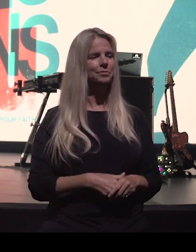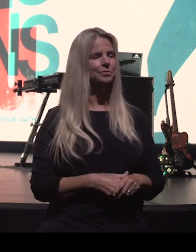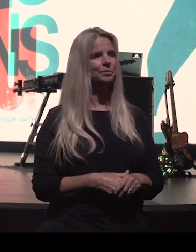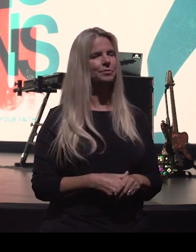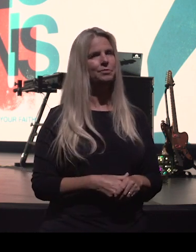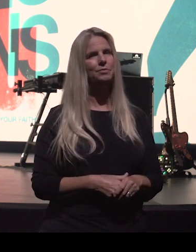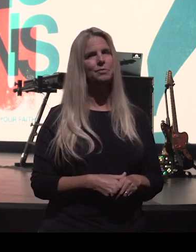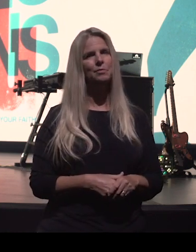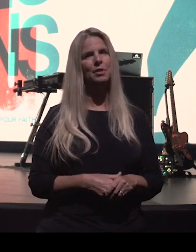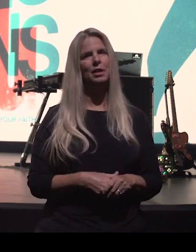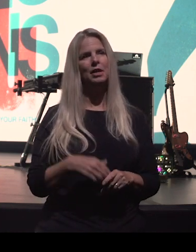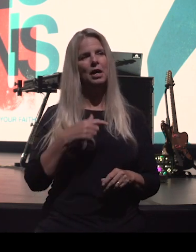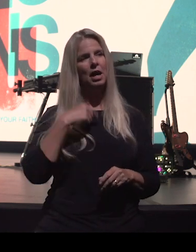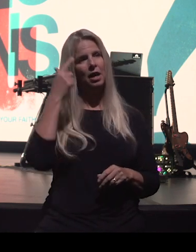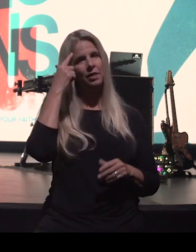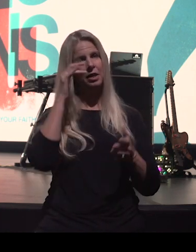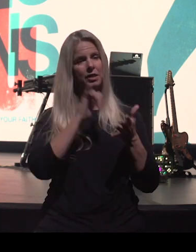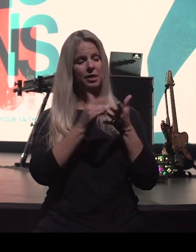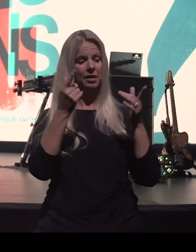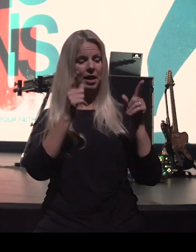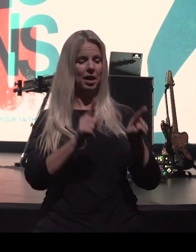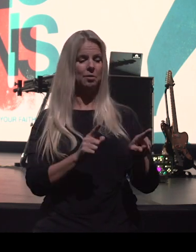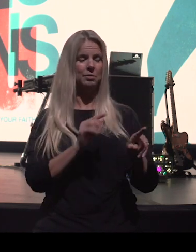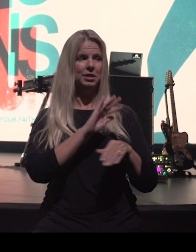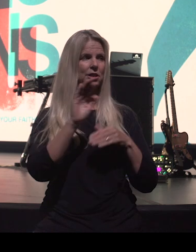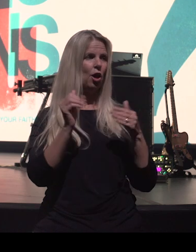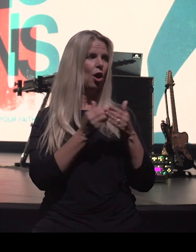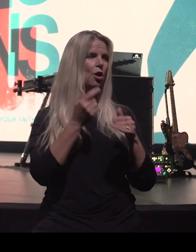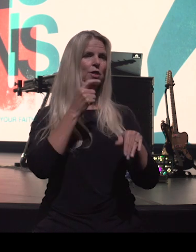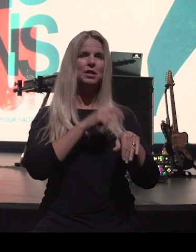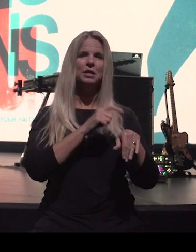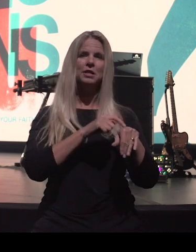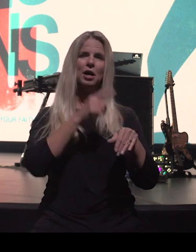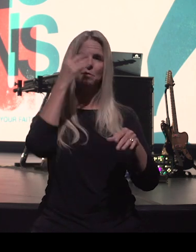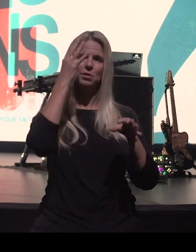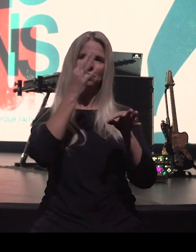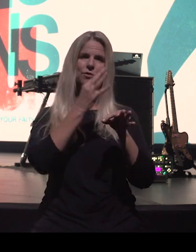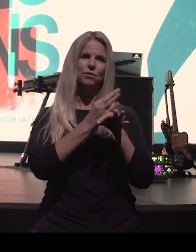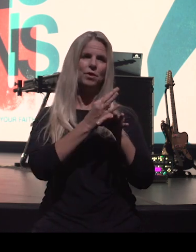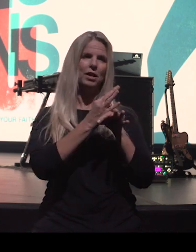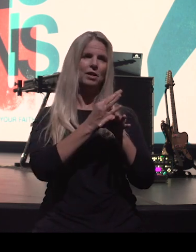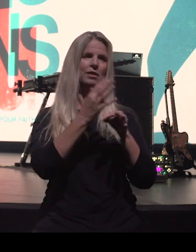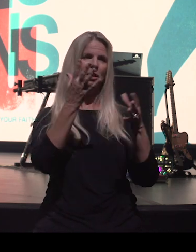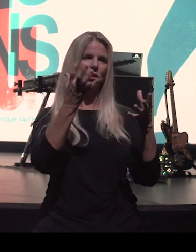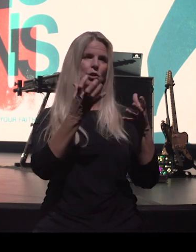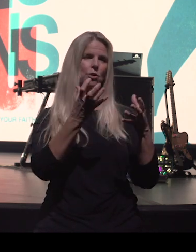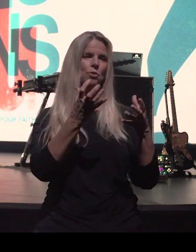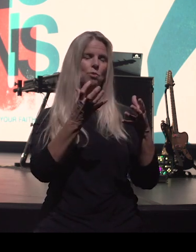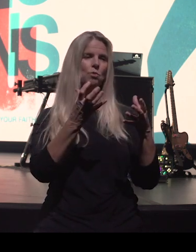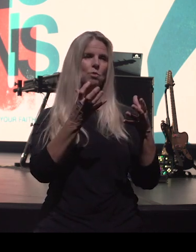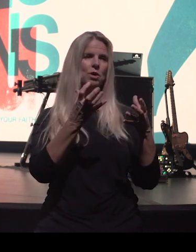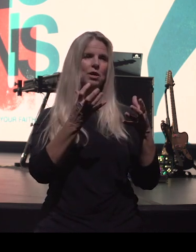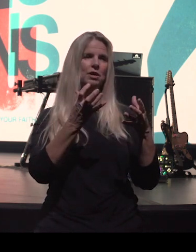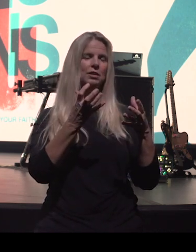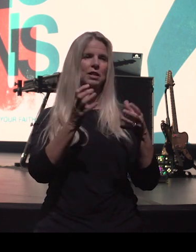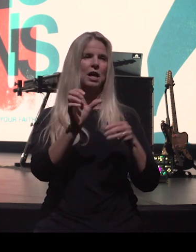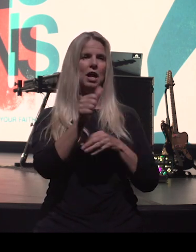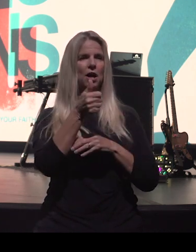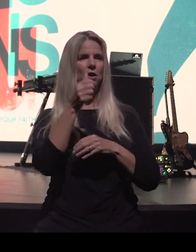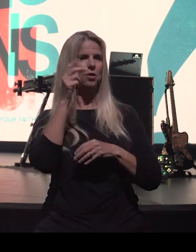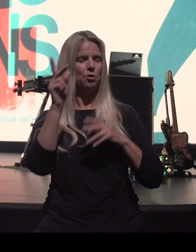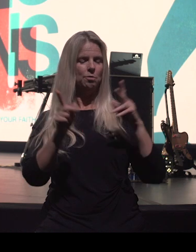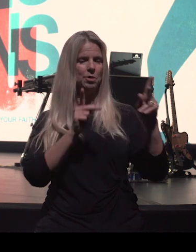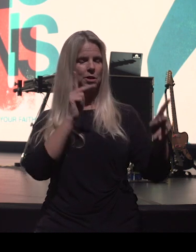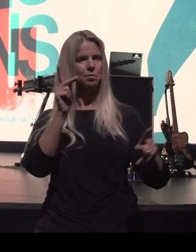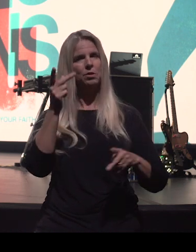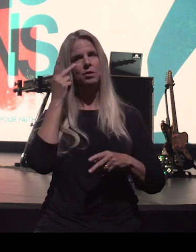And I think this happens all the time in our faith, and sometimes we want to gain the approval of others. We might serve in a certain area because it's